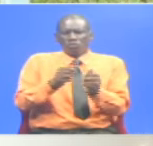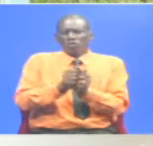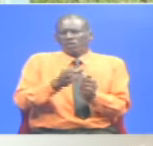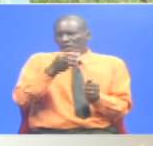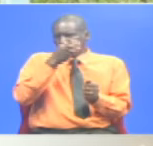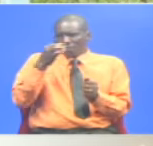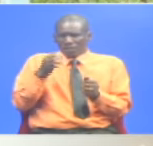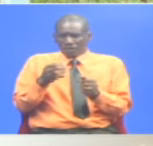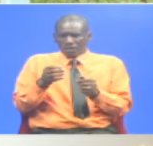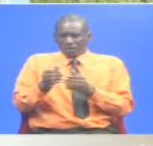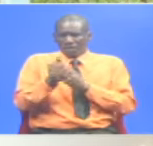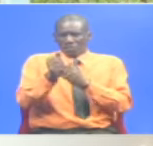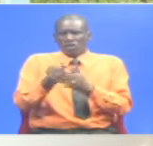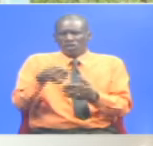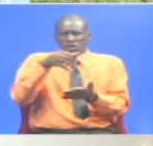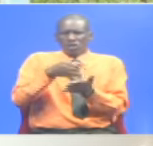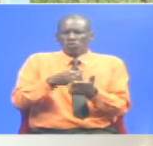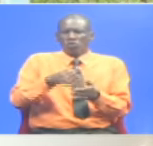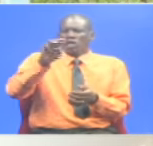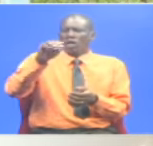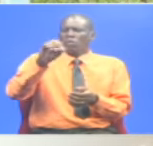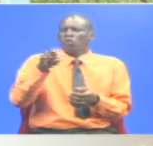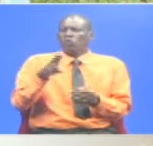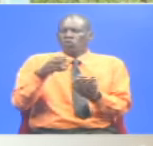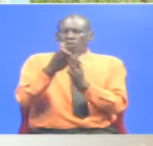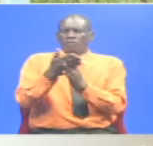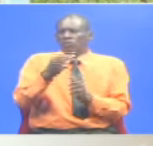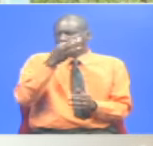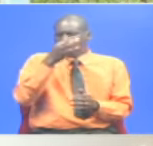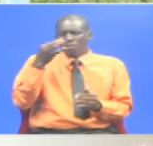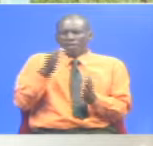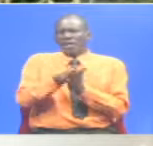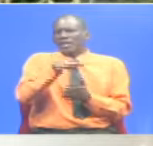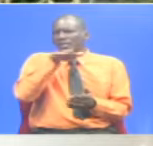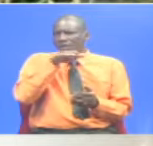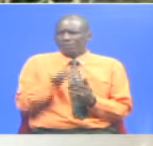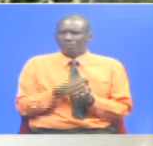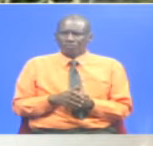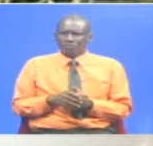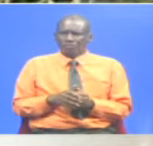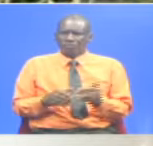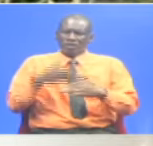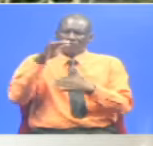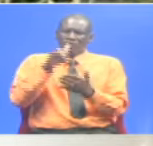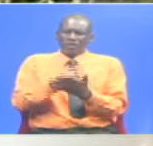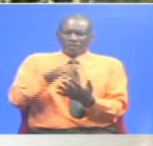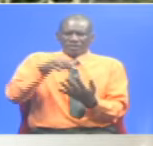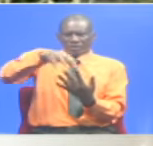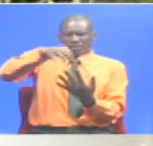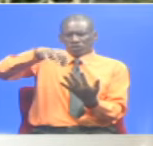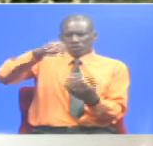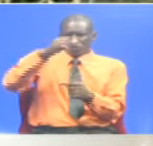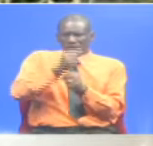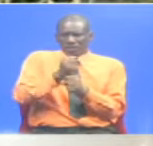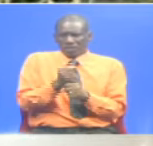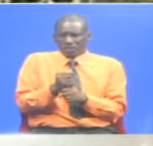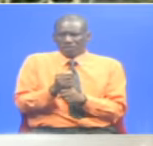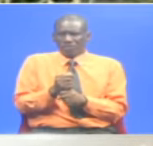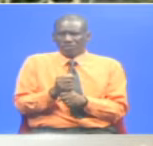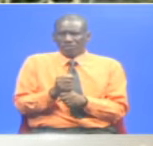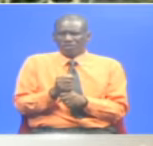the controversial memorandum of understanding between Kibaki and Raila Odinga. Eventually, the selection was done.